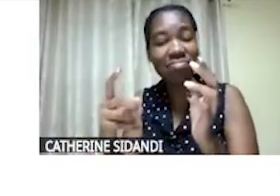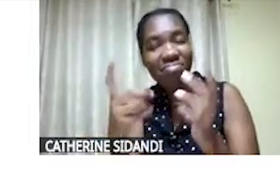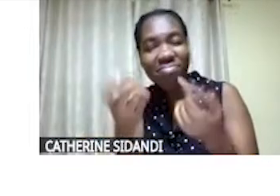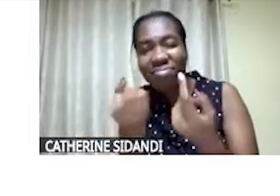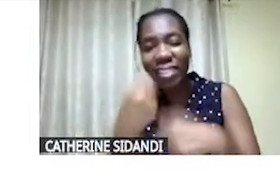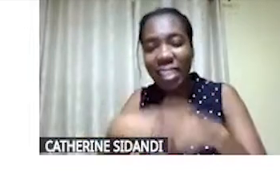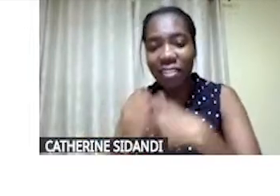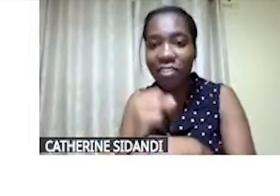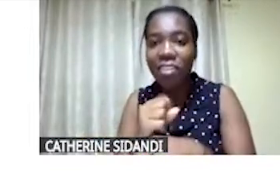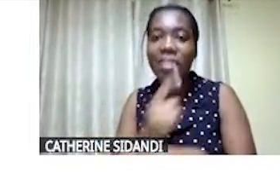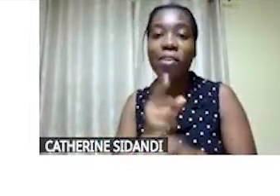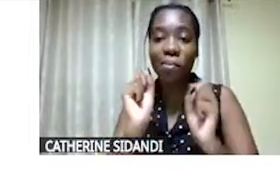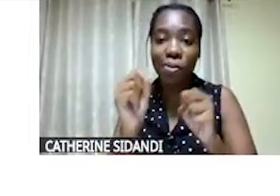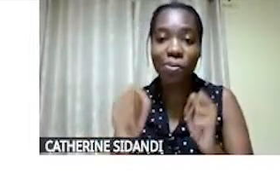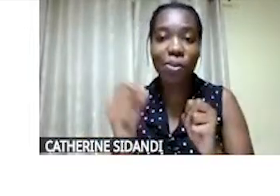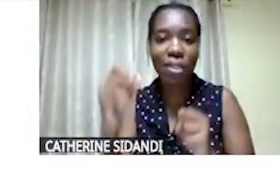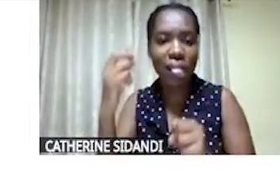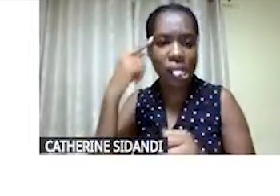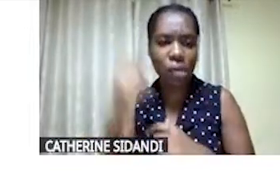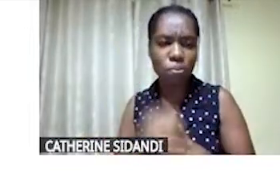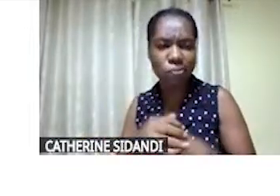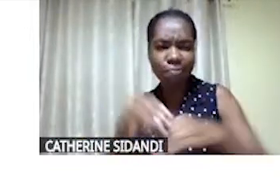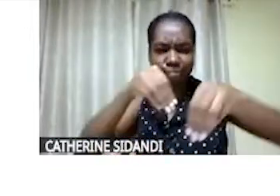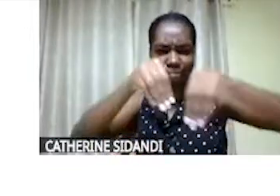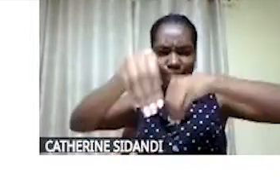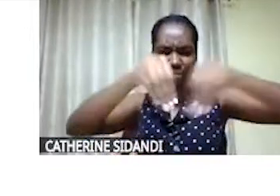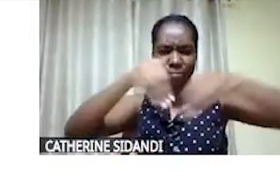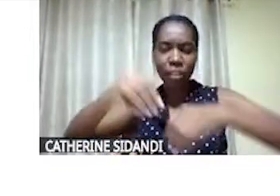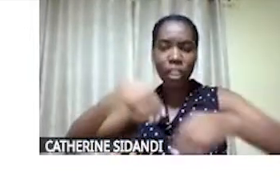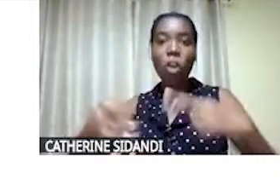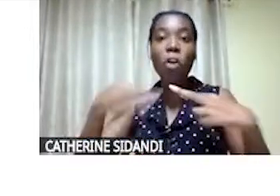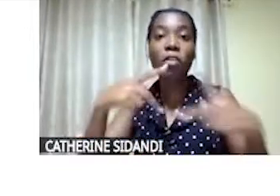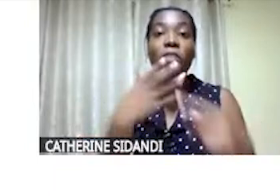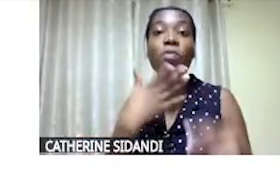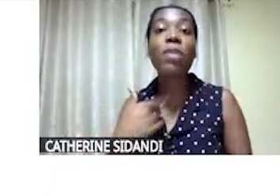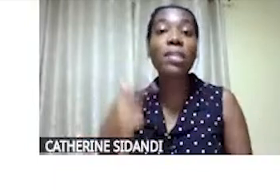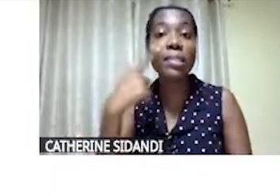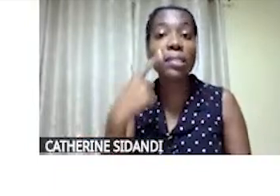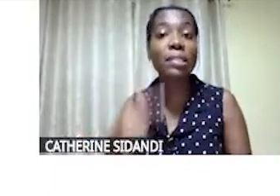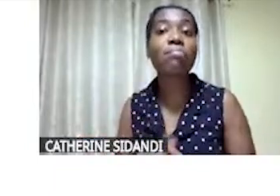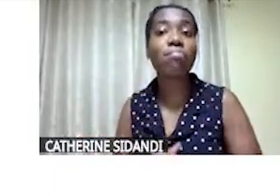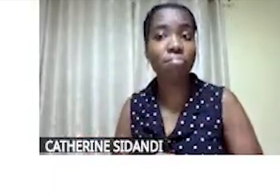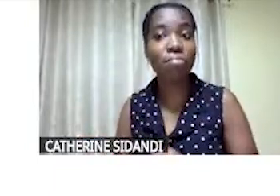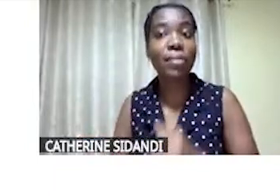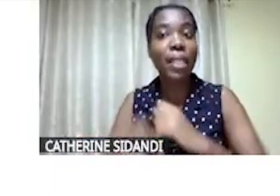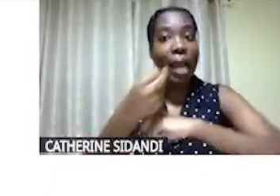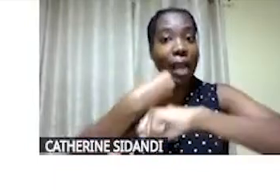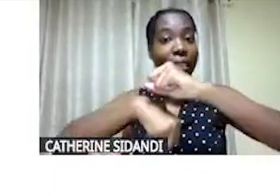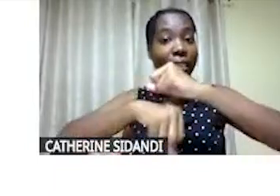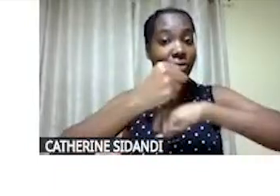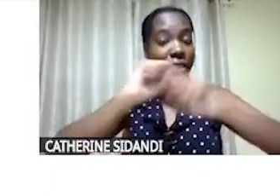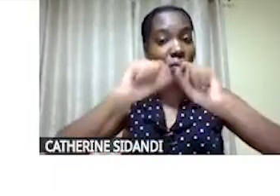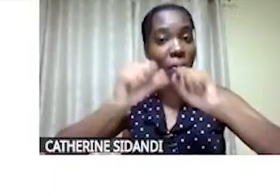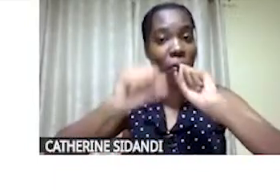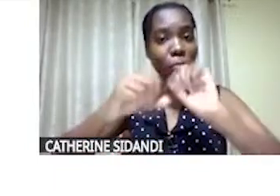designing the restaurant, in the kind of activities that they put up in the restaurant, they are